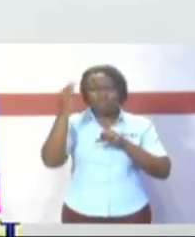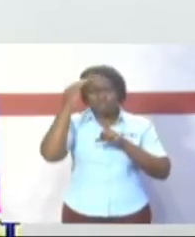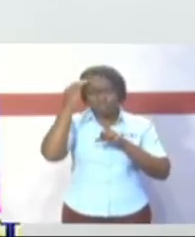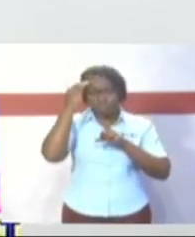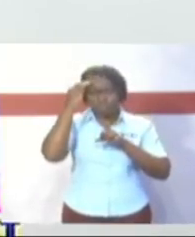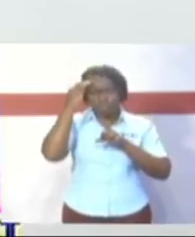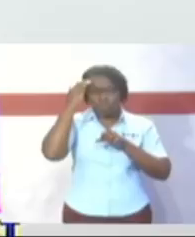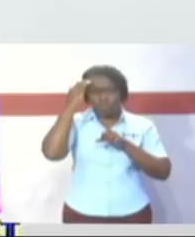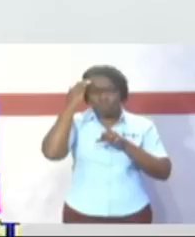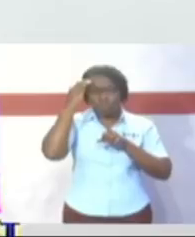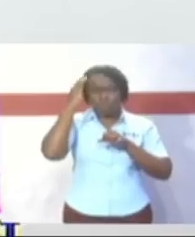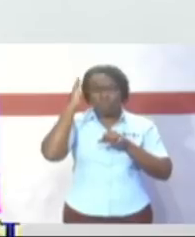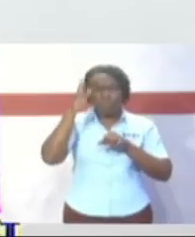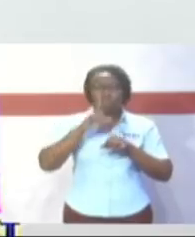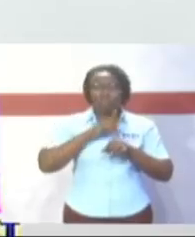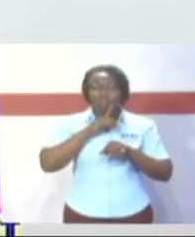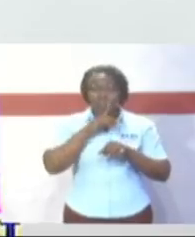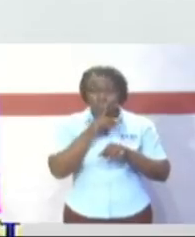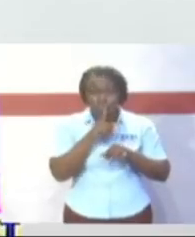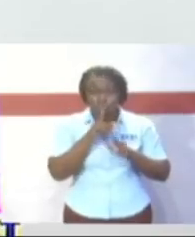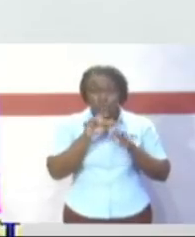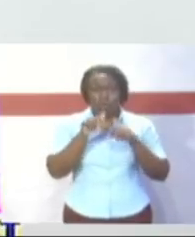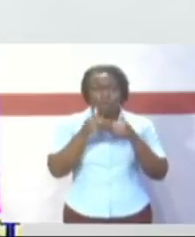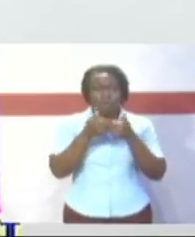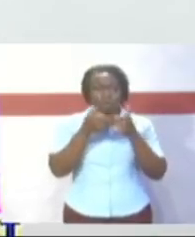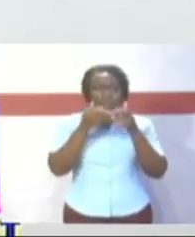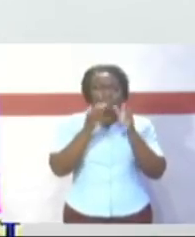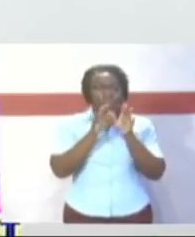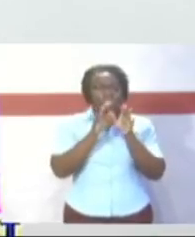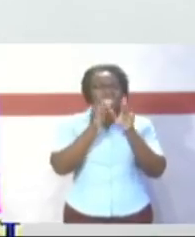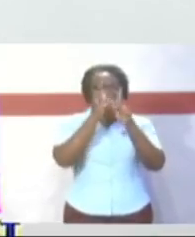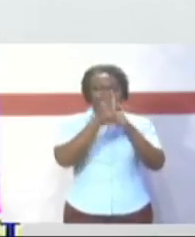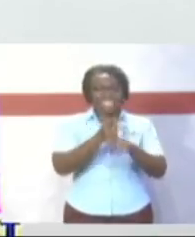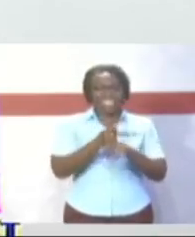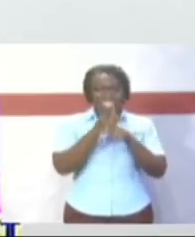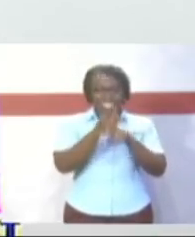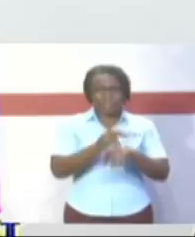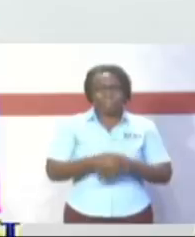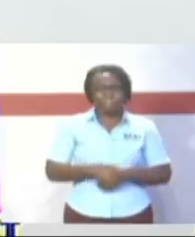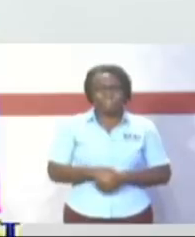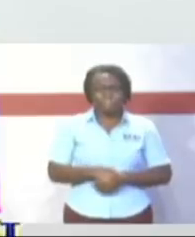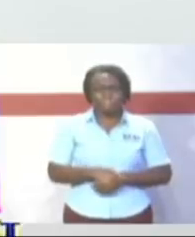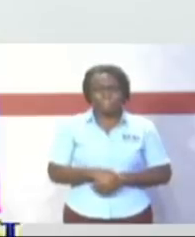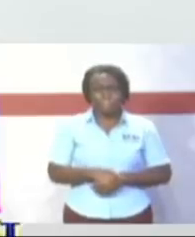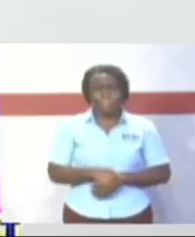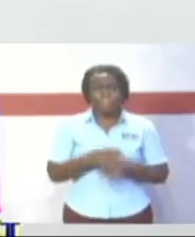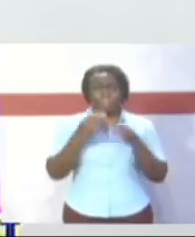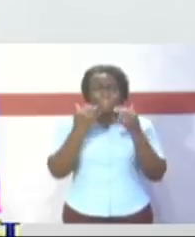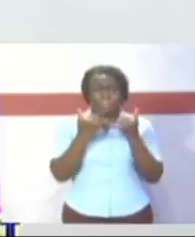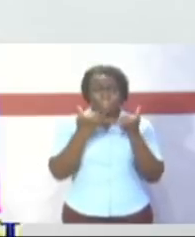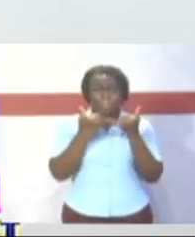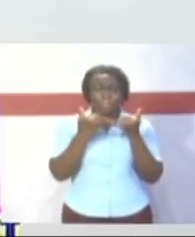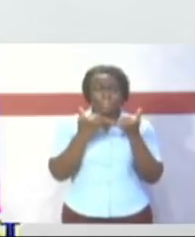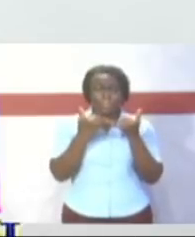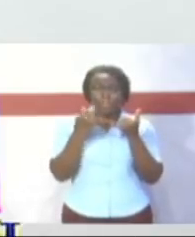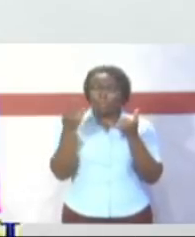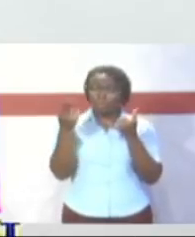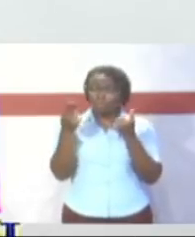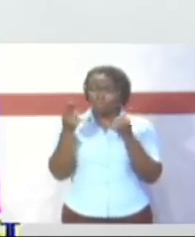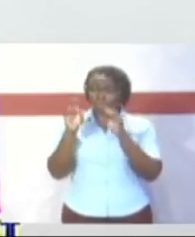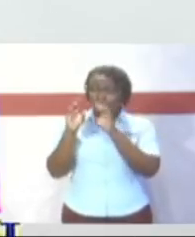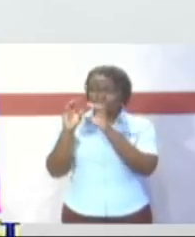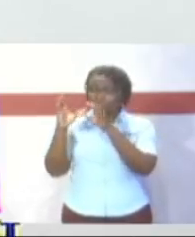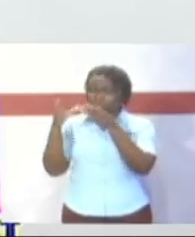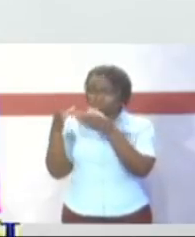our region and contribute to the national health mechanism. Currently, our ERHA's EOC, apart from doing all